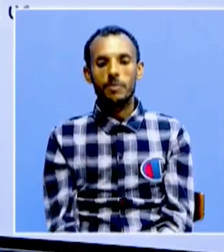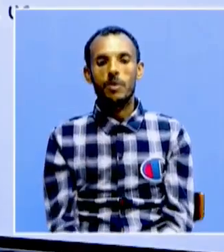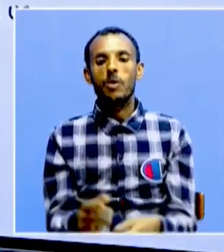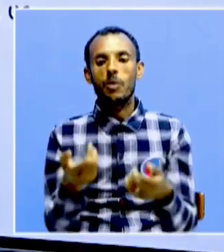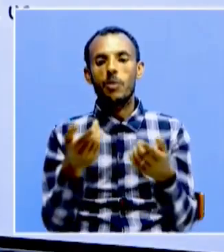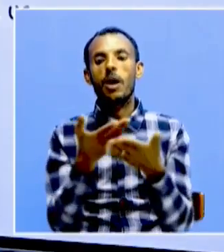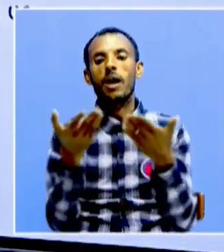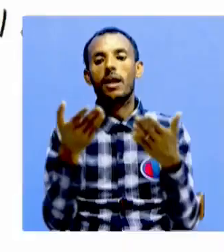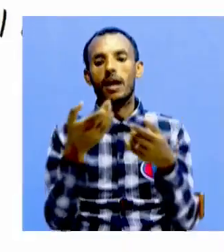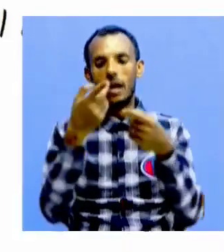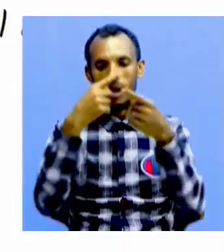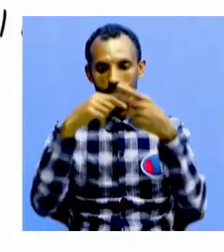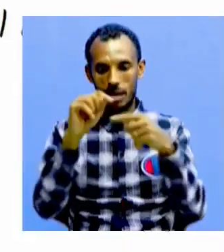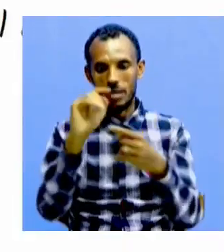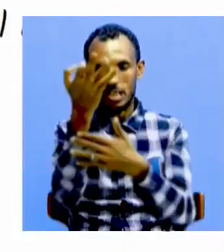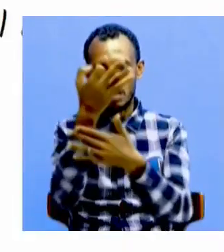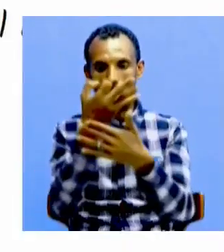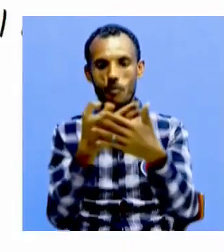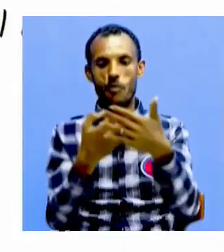coming to the form.